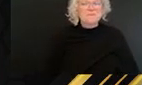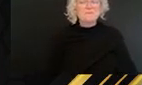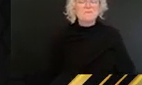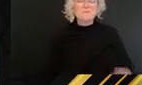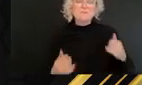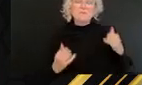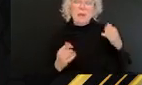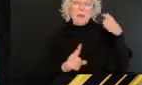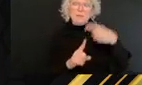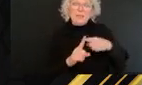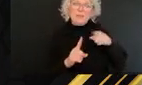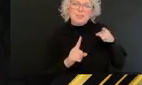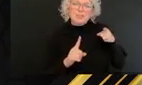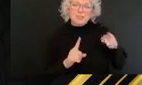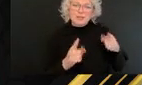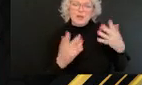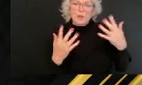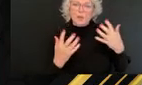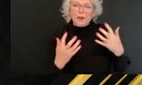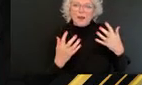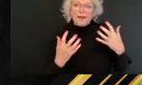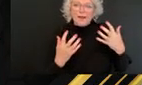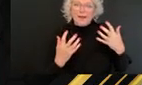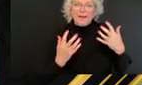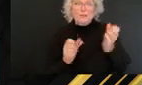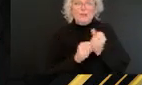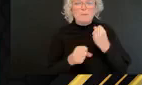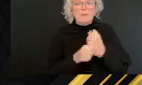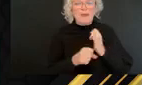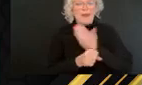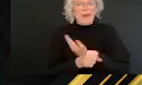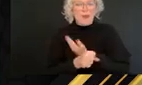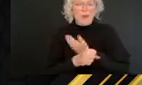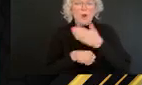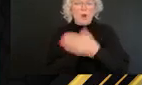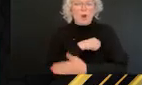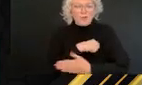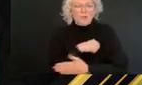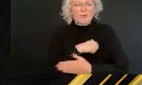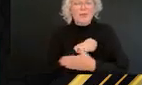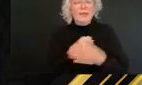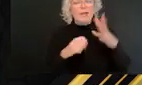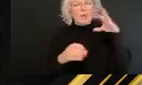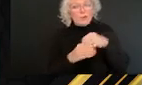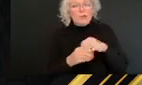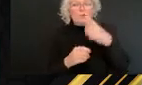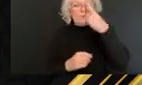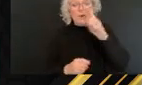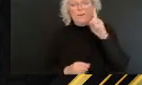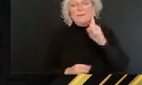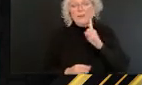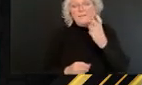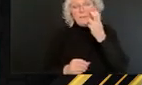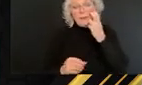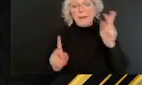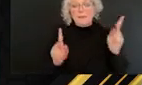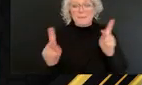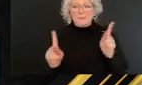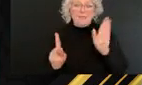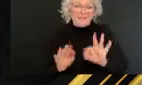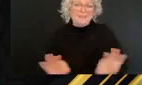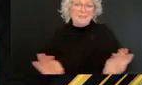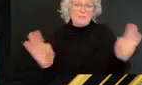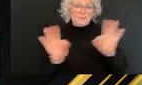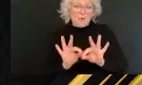of making our nation more socially inclusive for people who are deafblind, which is